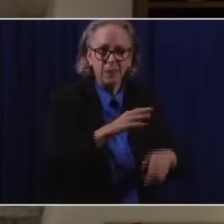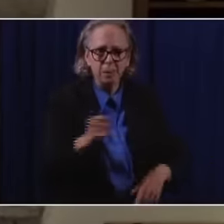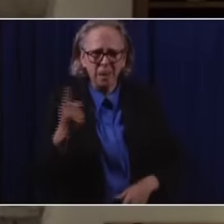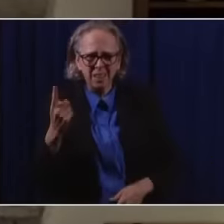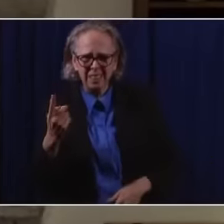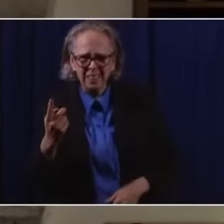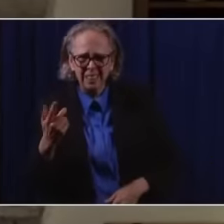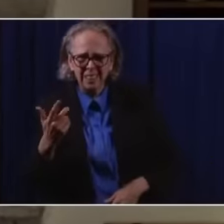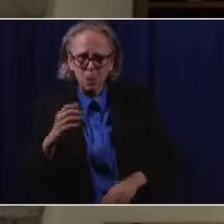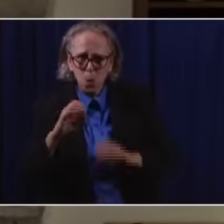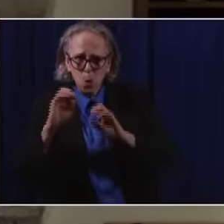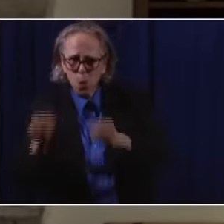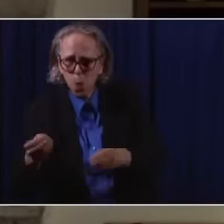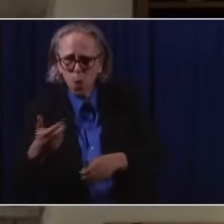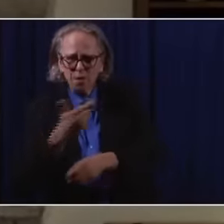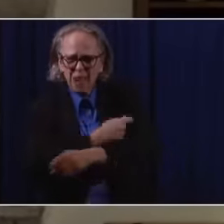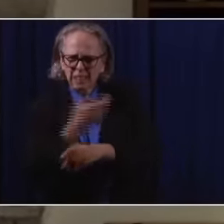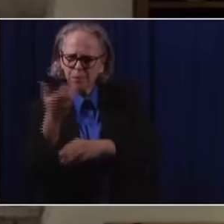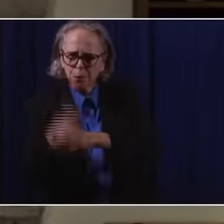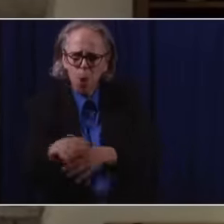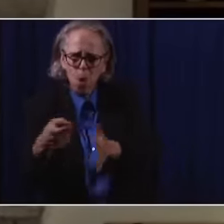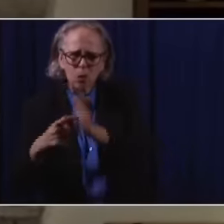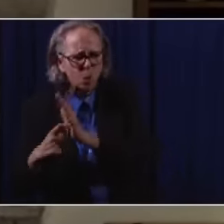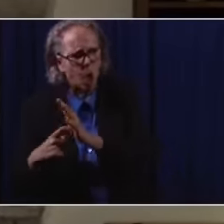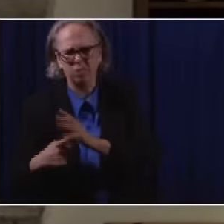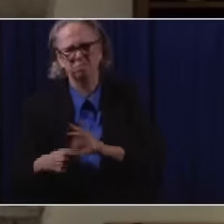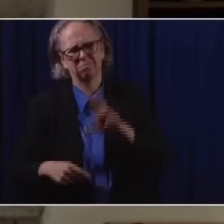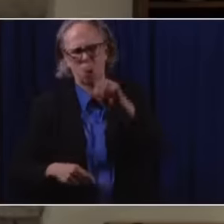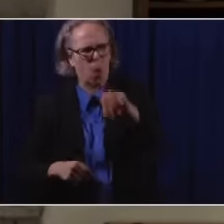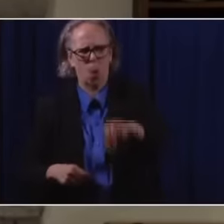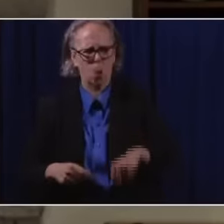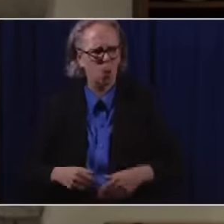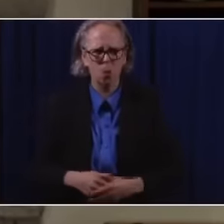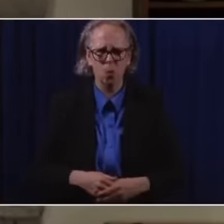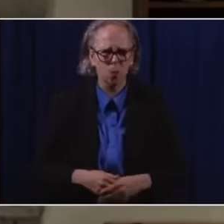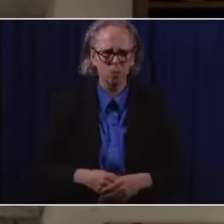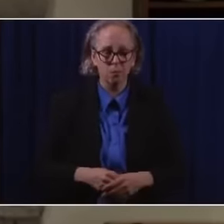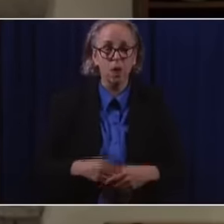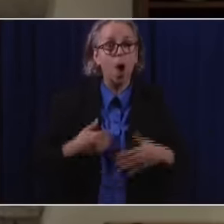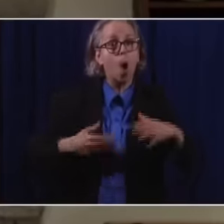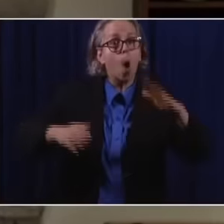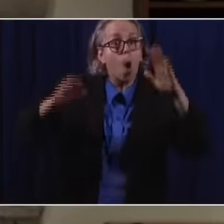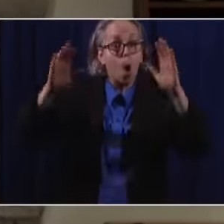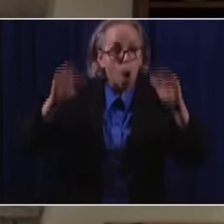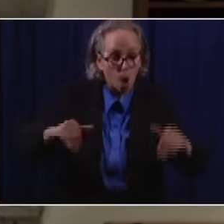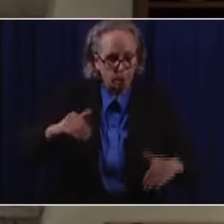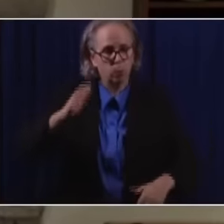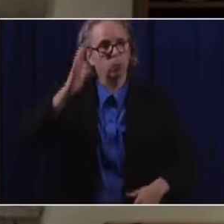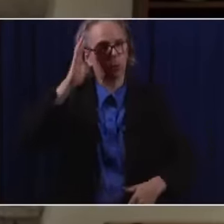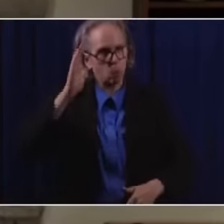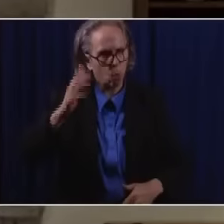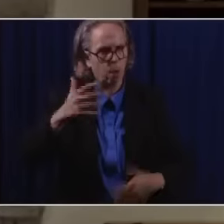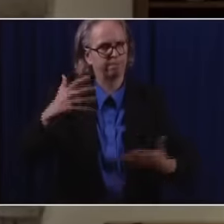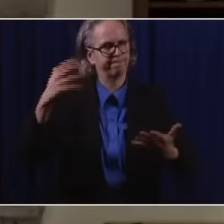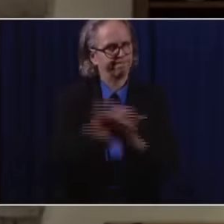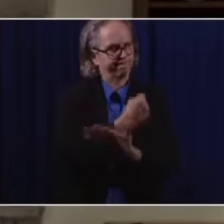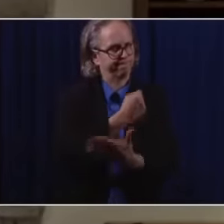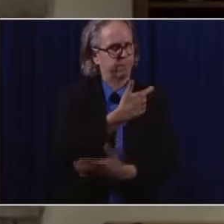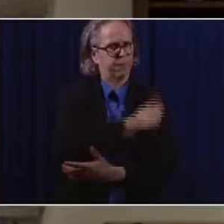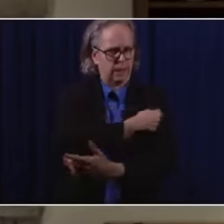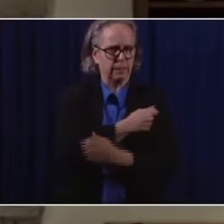require, we're not going to require them to take a vaccine. We hope that they will. And I think also we'll see